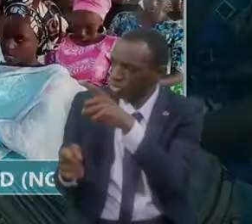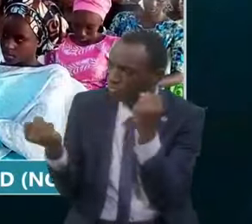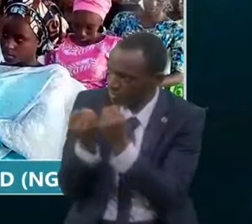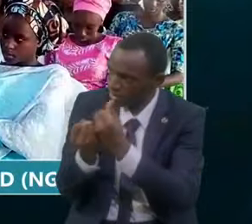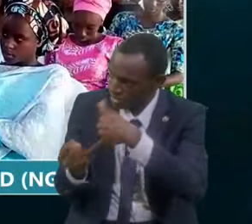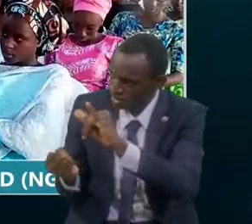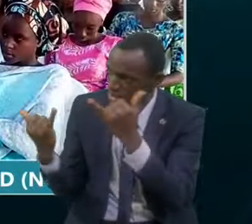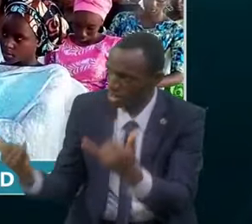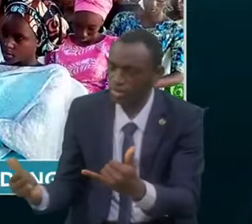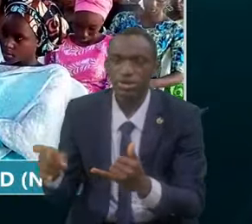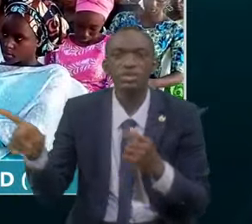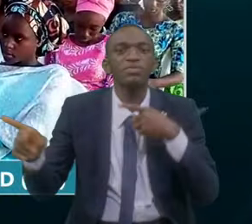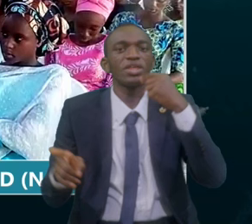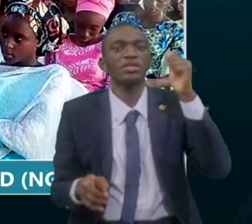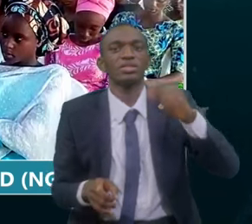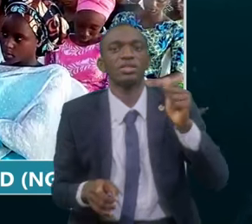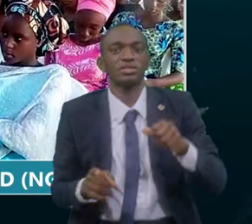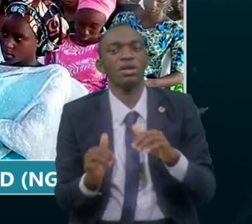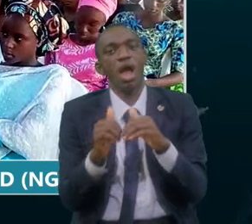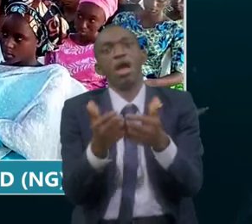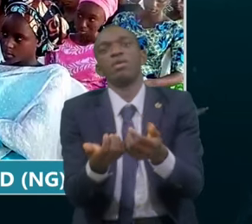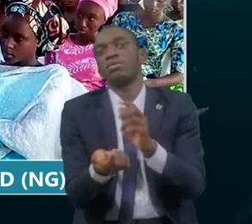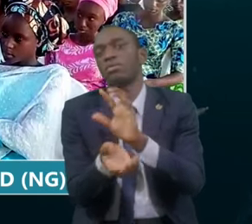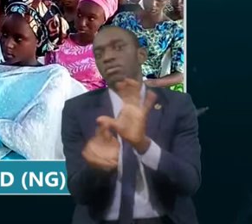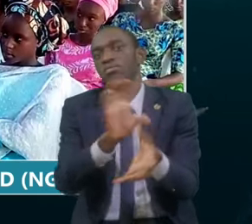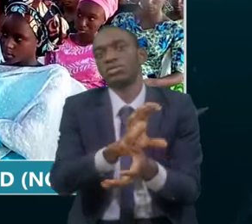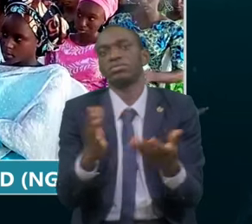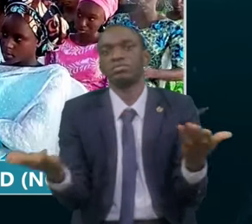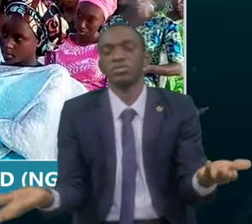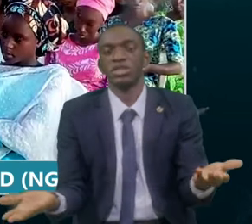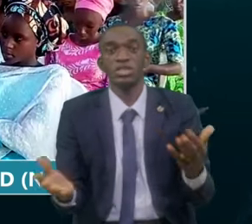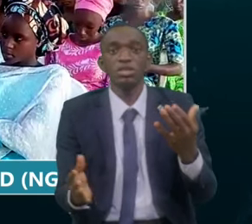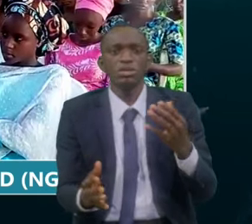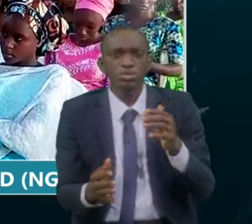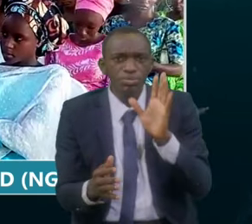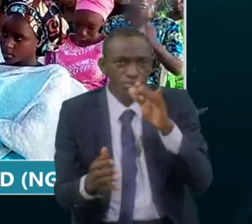Yes. Where's the conversion? Were